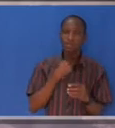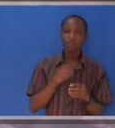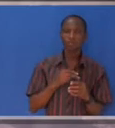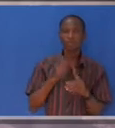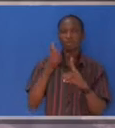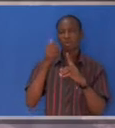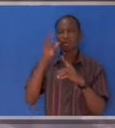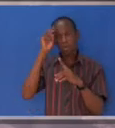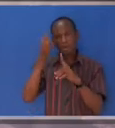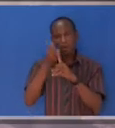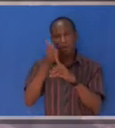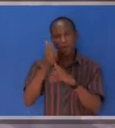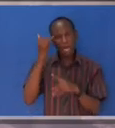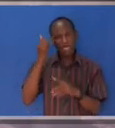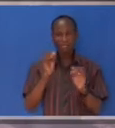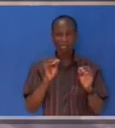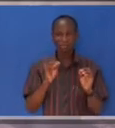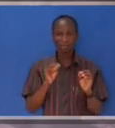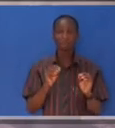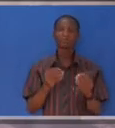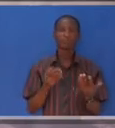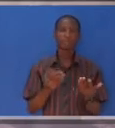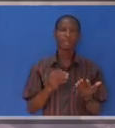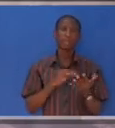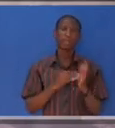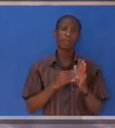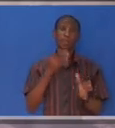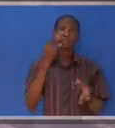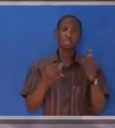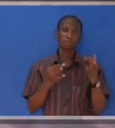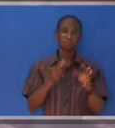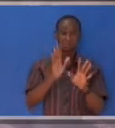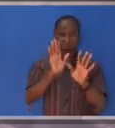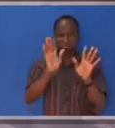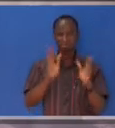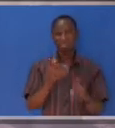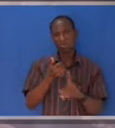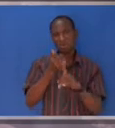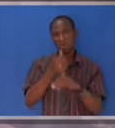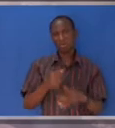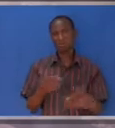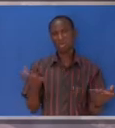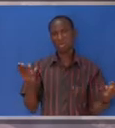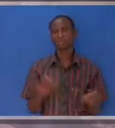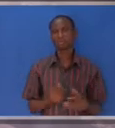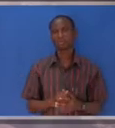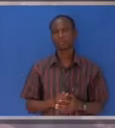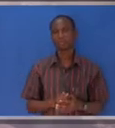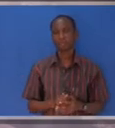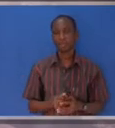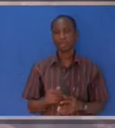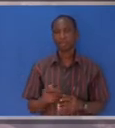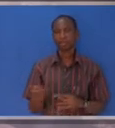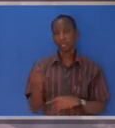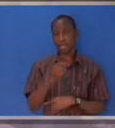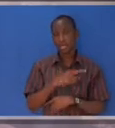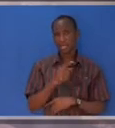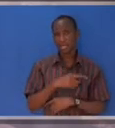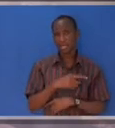wansi se ahuru biya. E ni ate muda no. E wawa se muu. E na nyumre. Ye babe